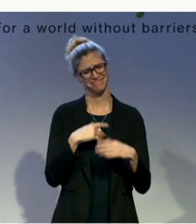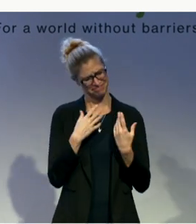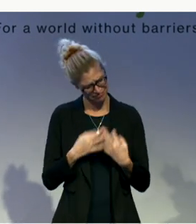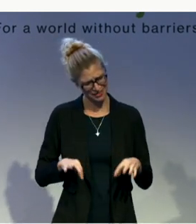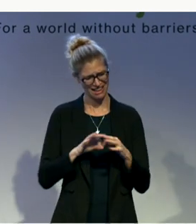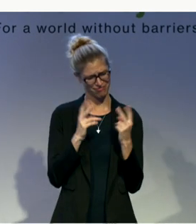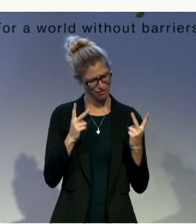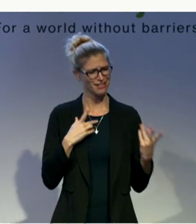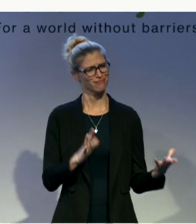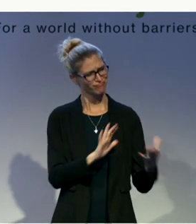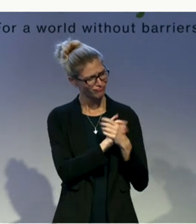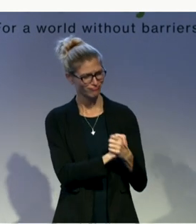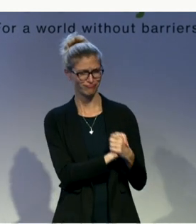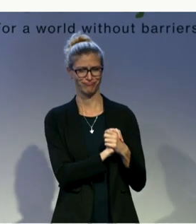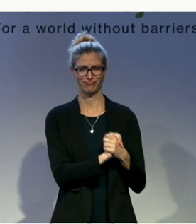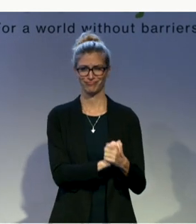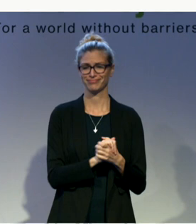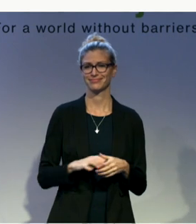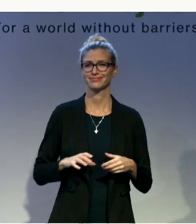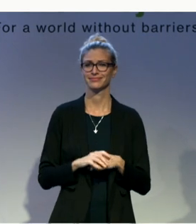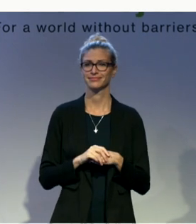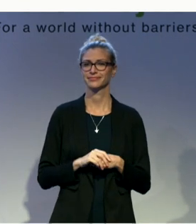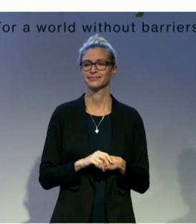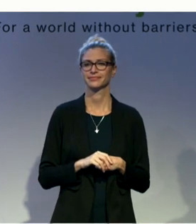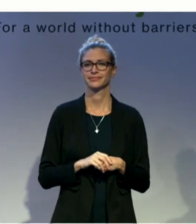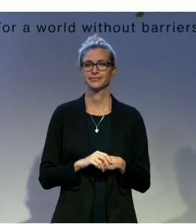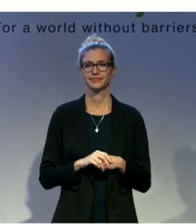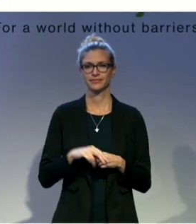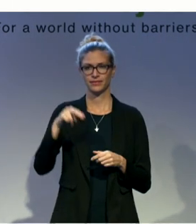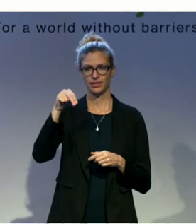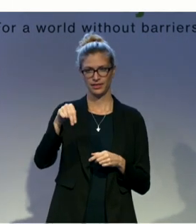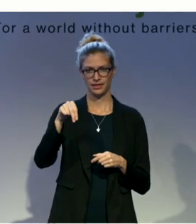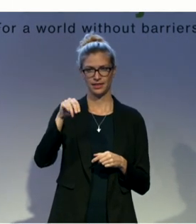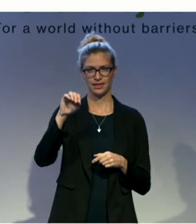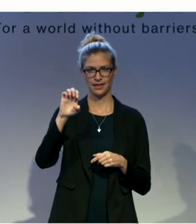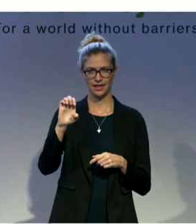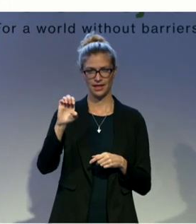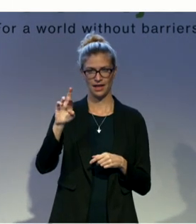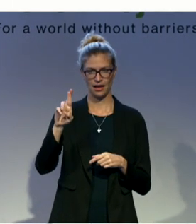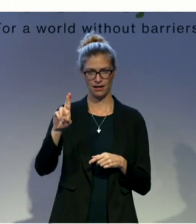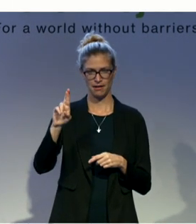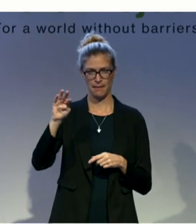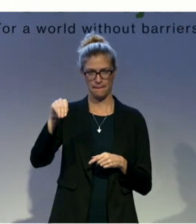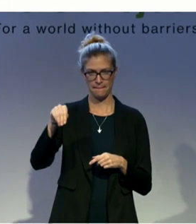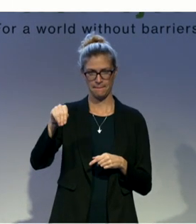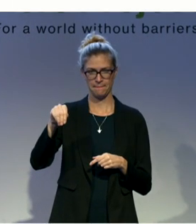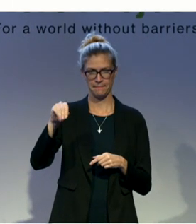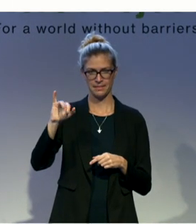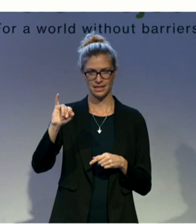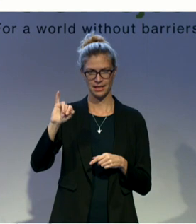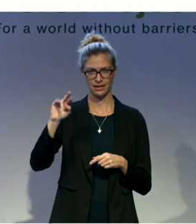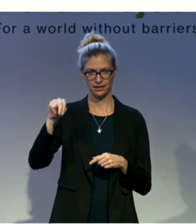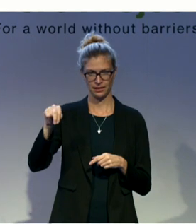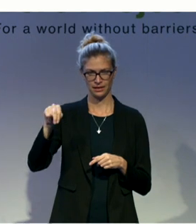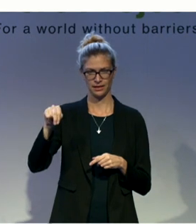So now we have with us Nermin. And before you start your presentation, I would like to